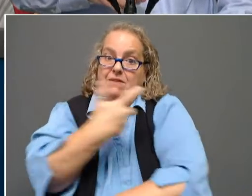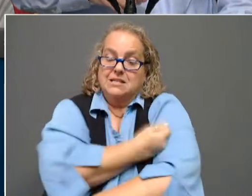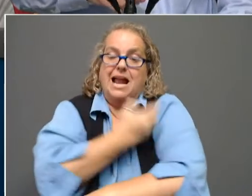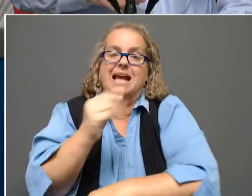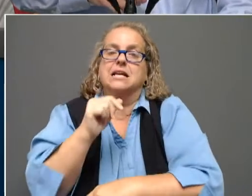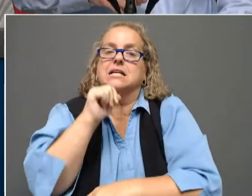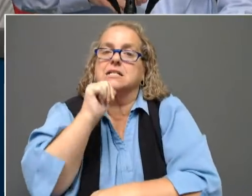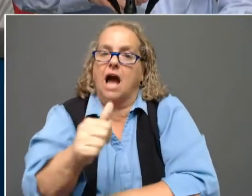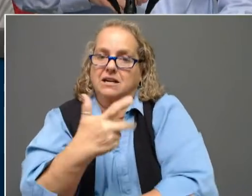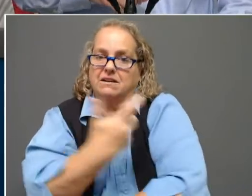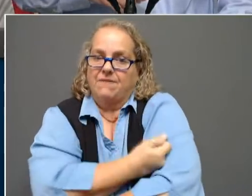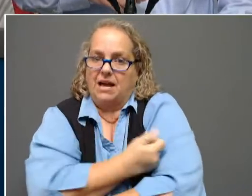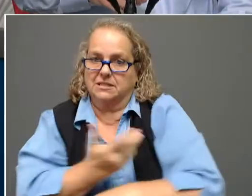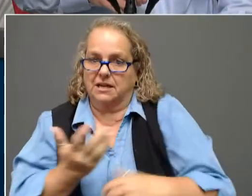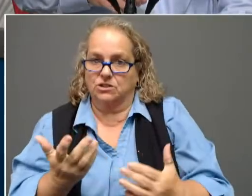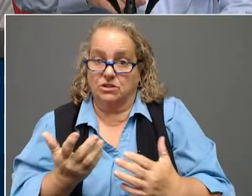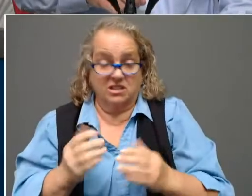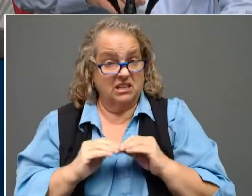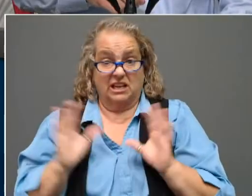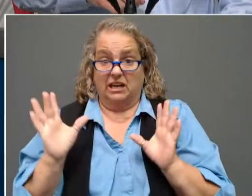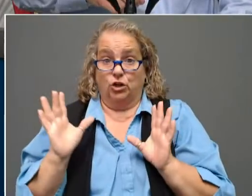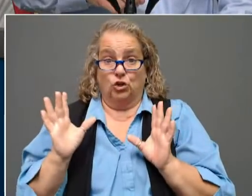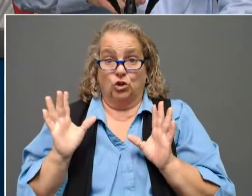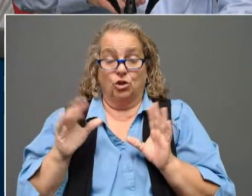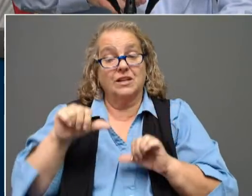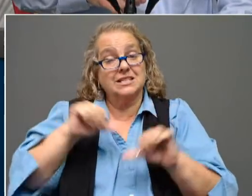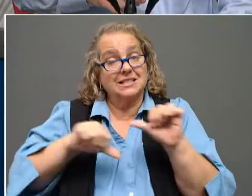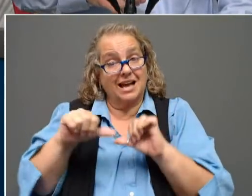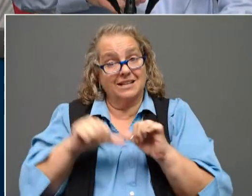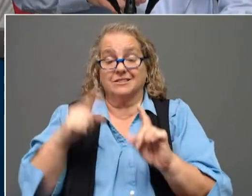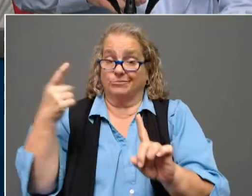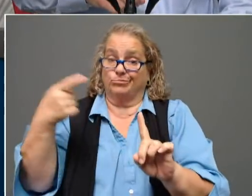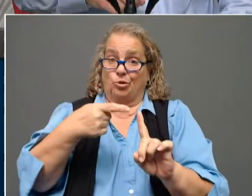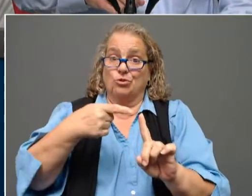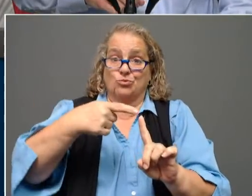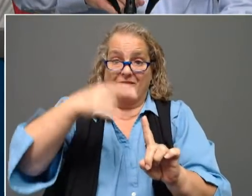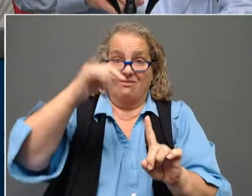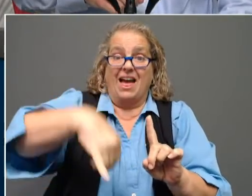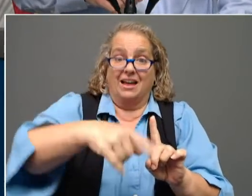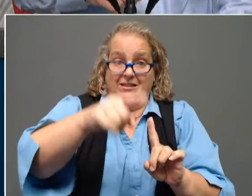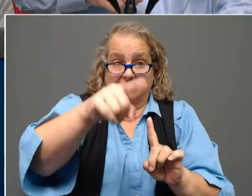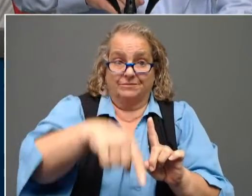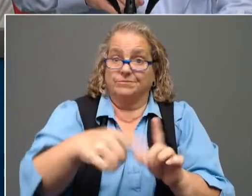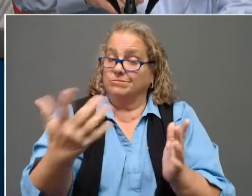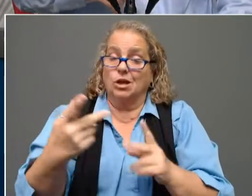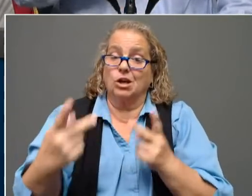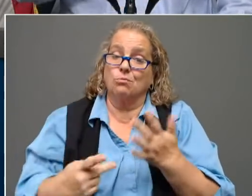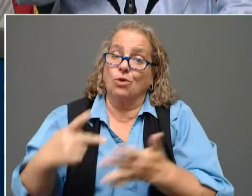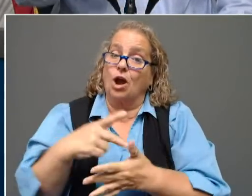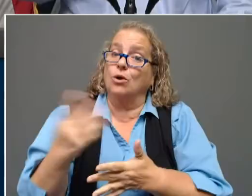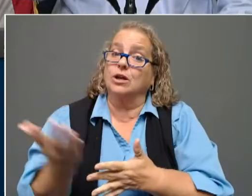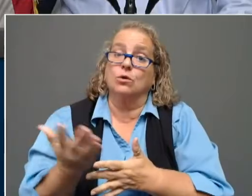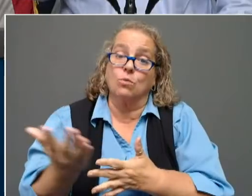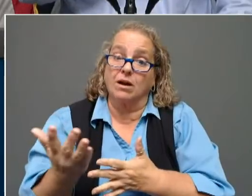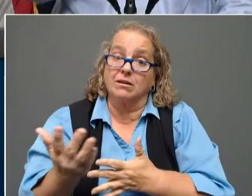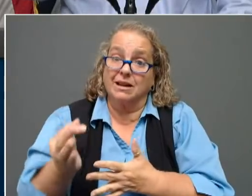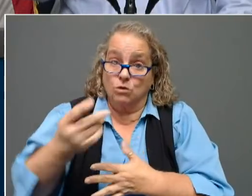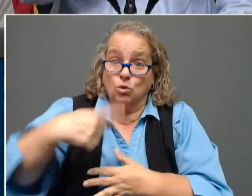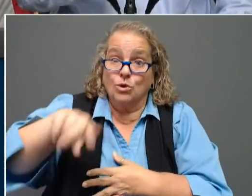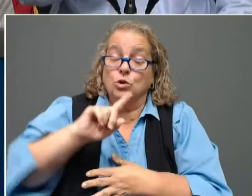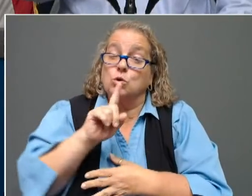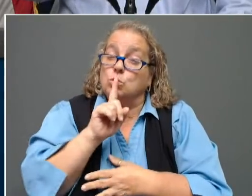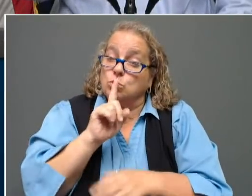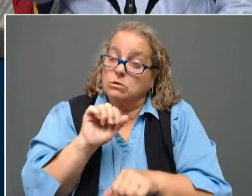clear. The science points to them. It's all about the priority. If we truly want as